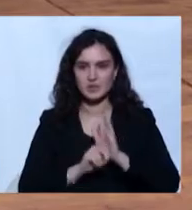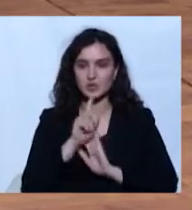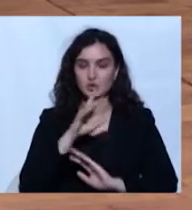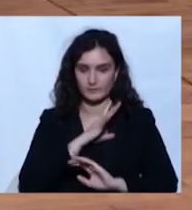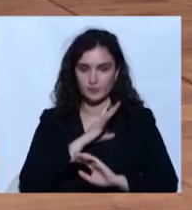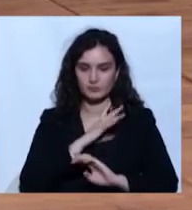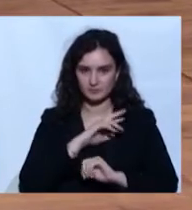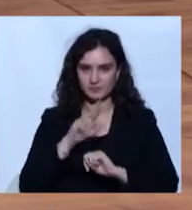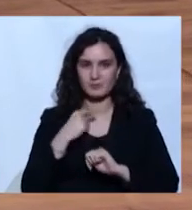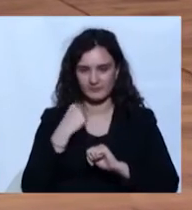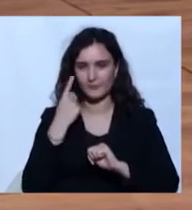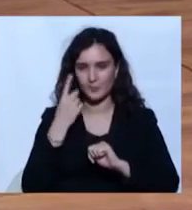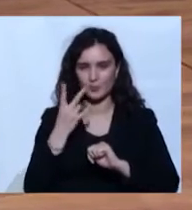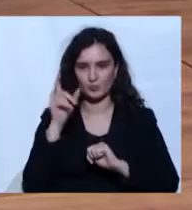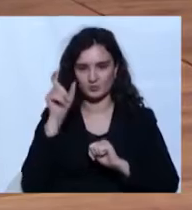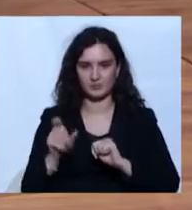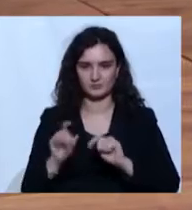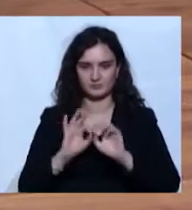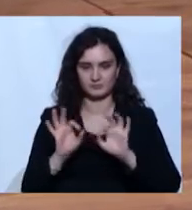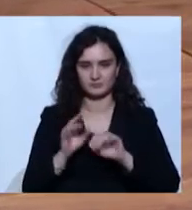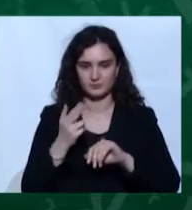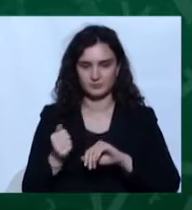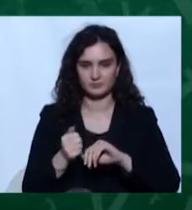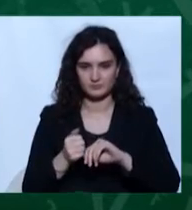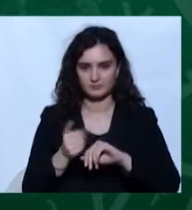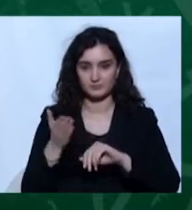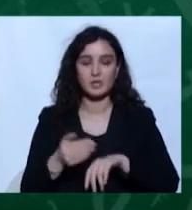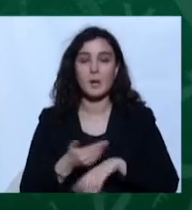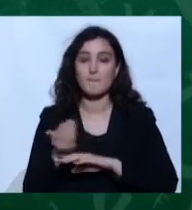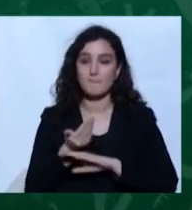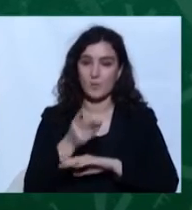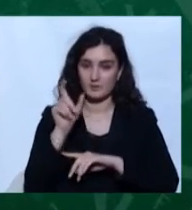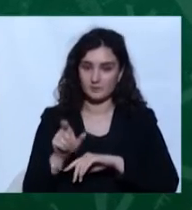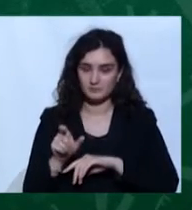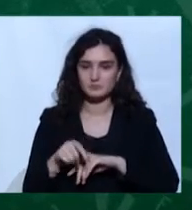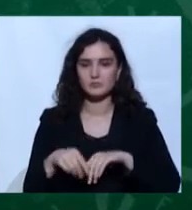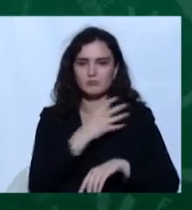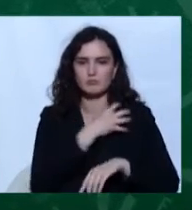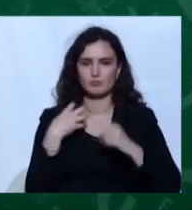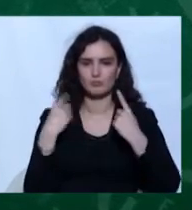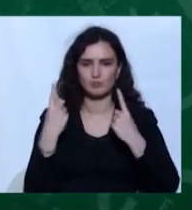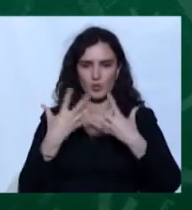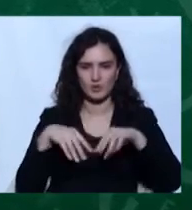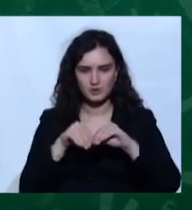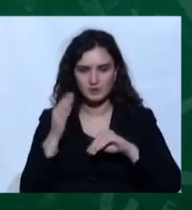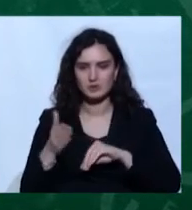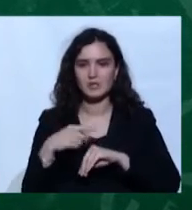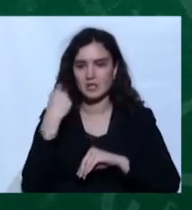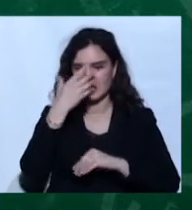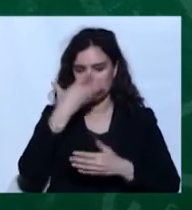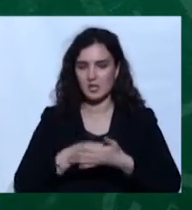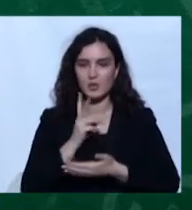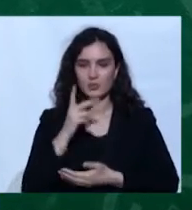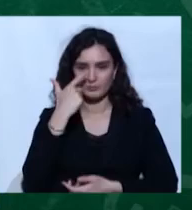think I should recall them right now. They are pauper, royal, identity,